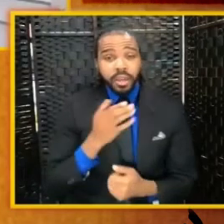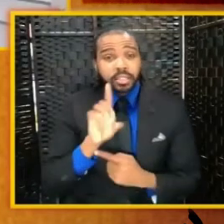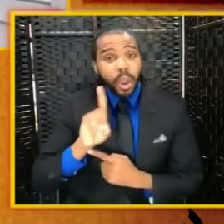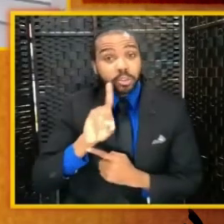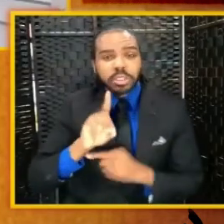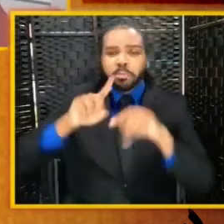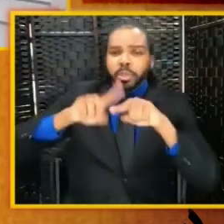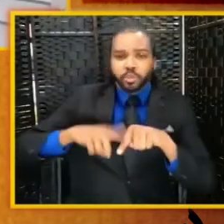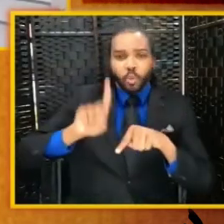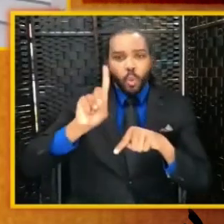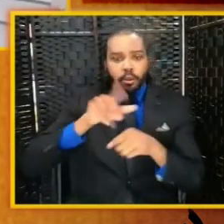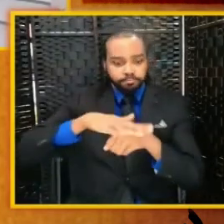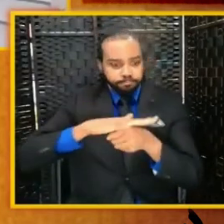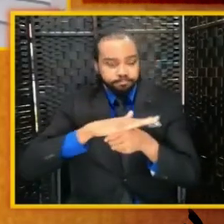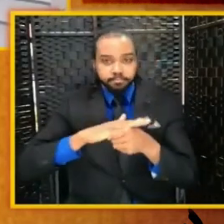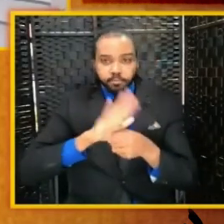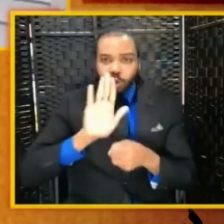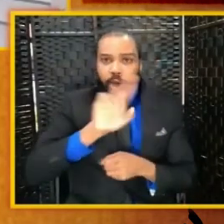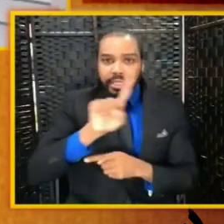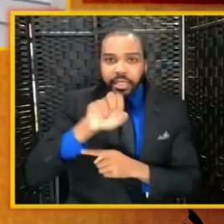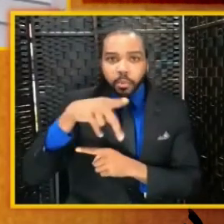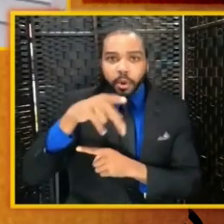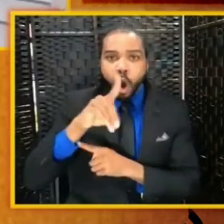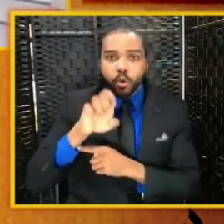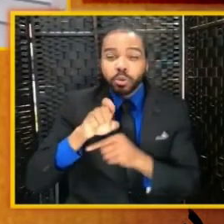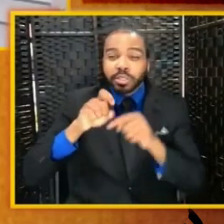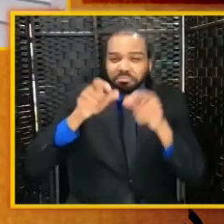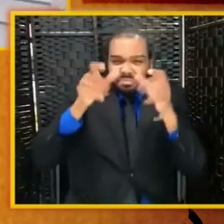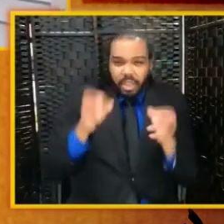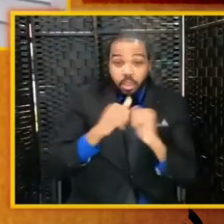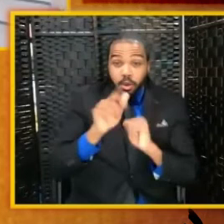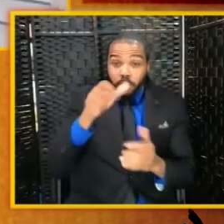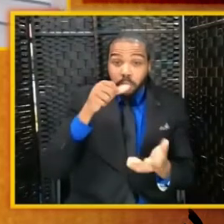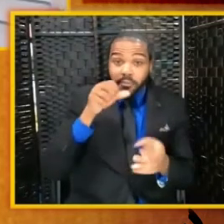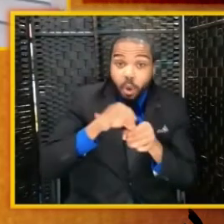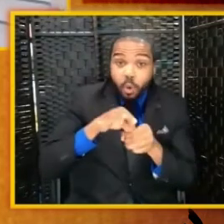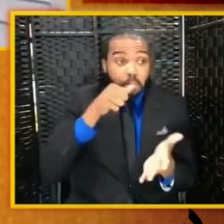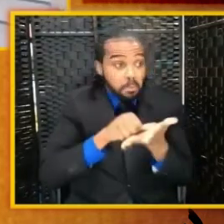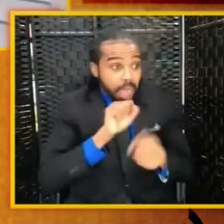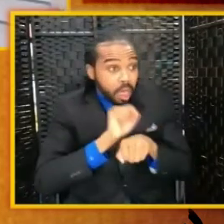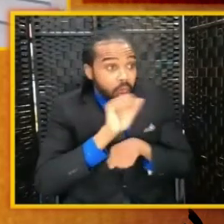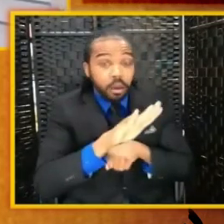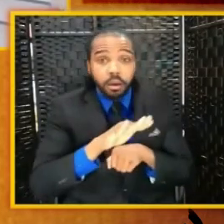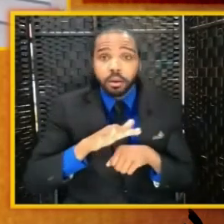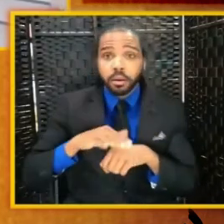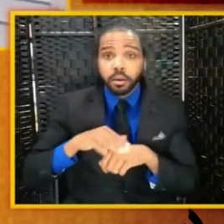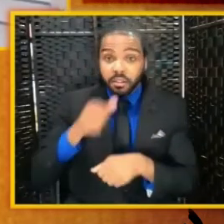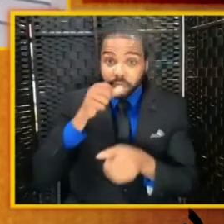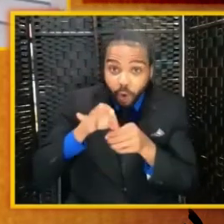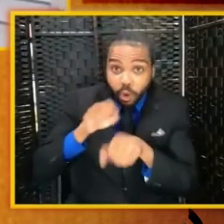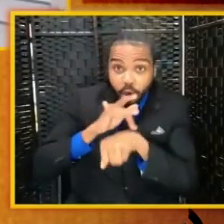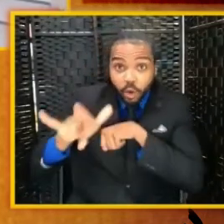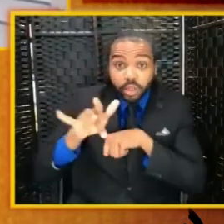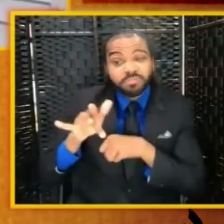geography. Your zip code determines whether you get to vote by mail, vote early, and sometimes whether you get to vote at all if